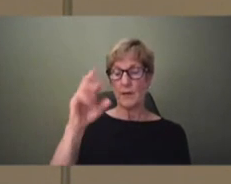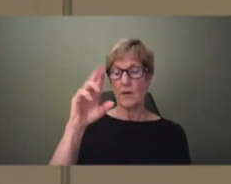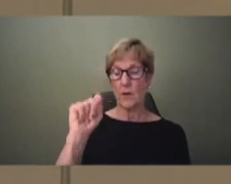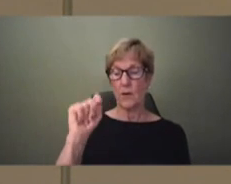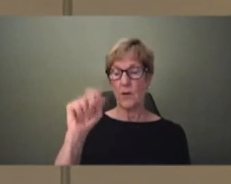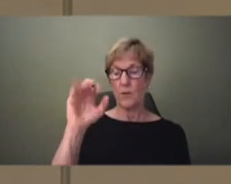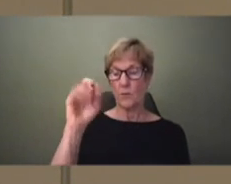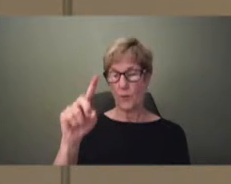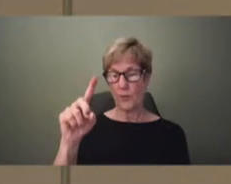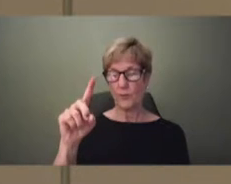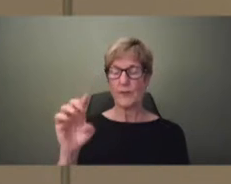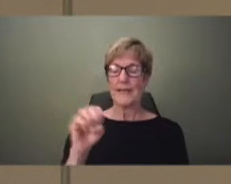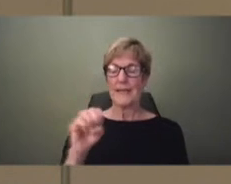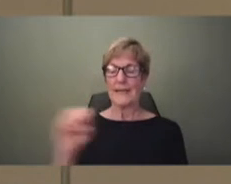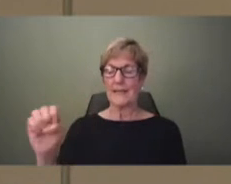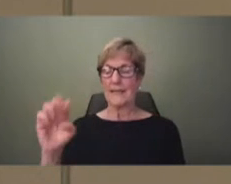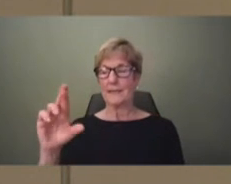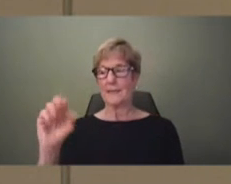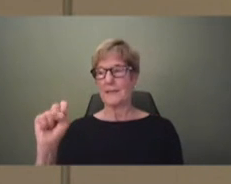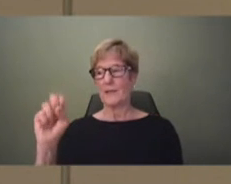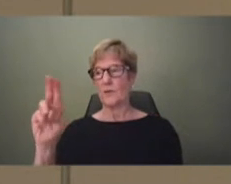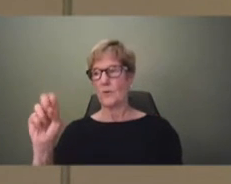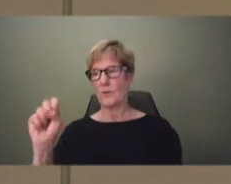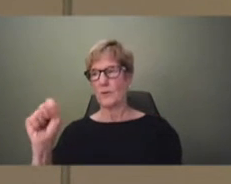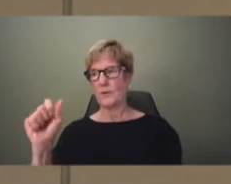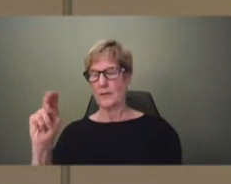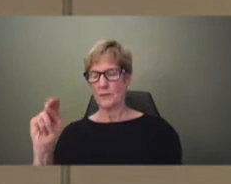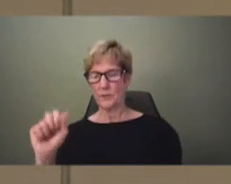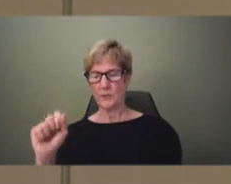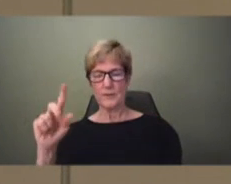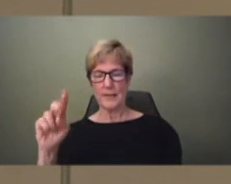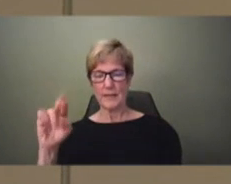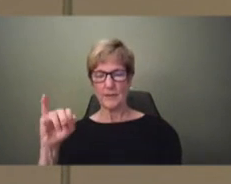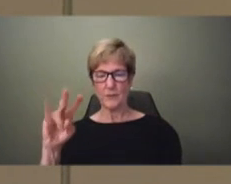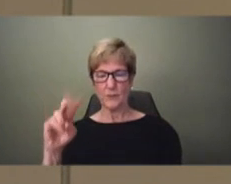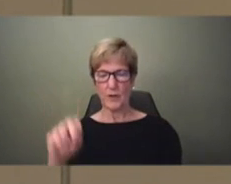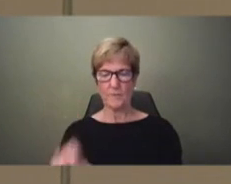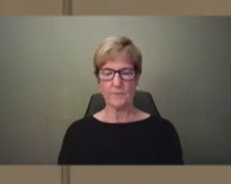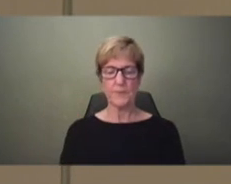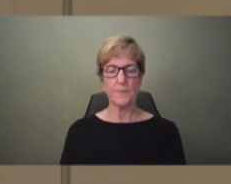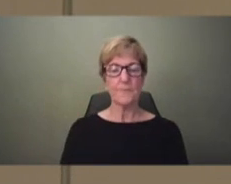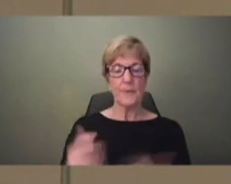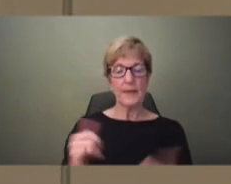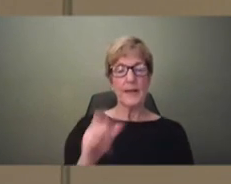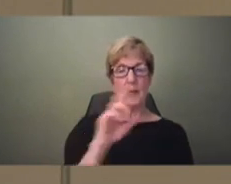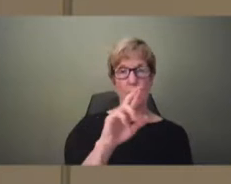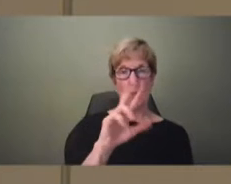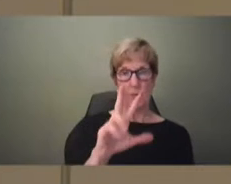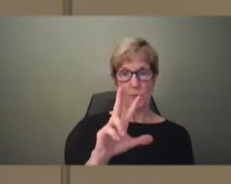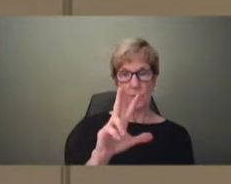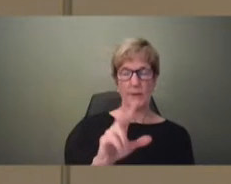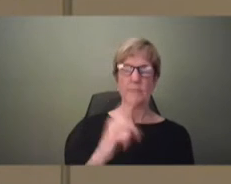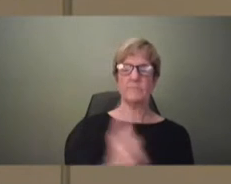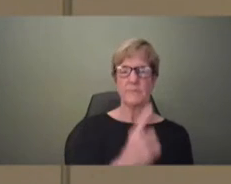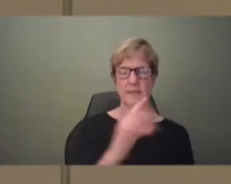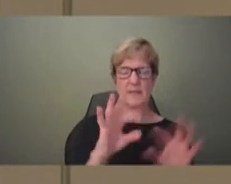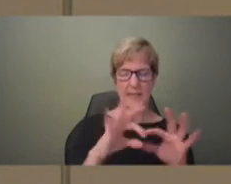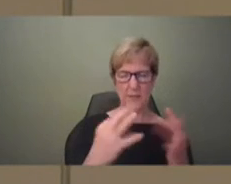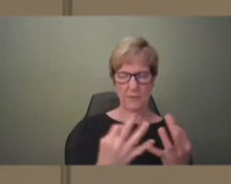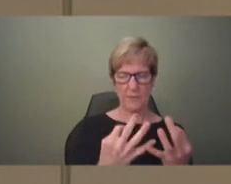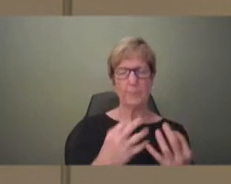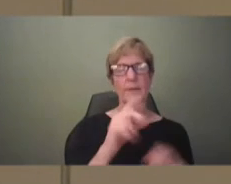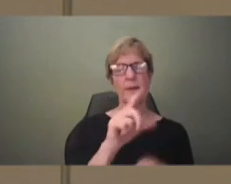and west of Rosal Ferry Road Council District 2 Mr Gramps District the current zoning is R3 single family residential Lake Wy protected